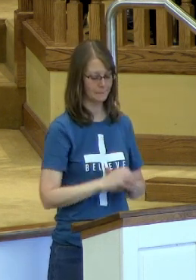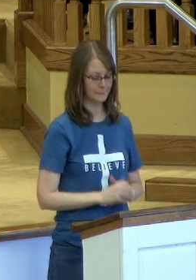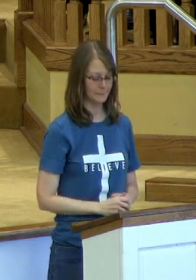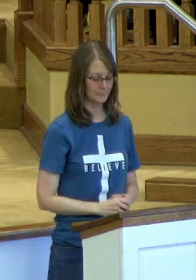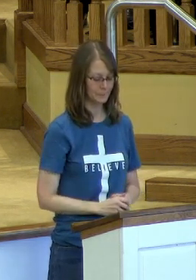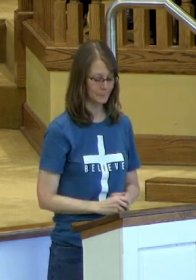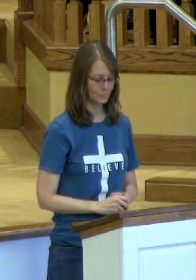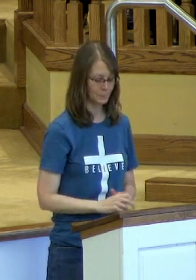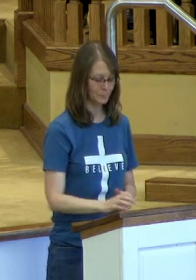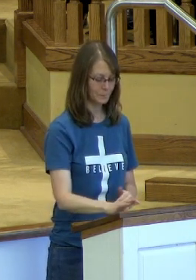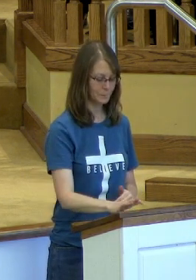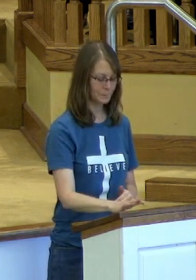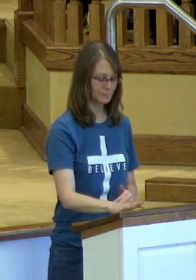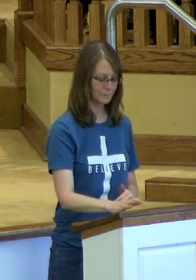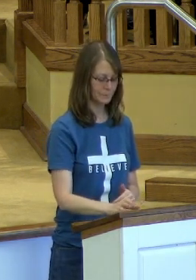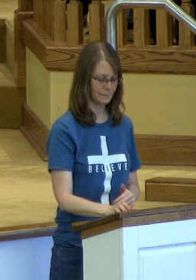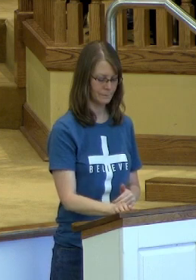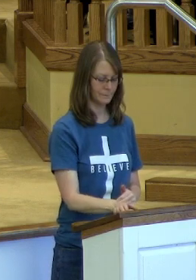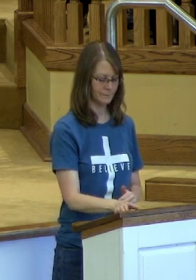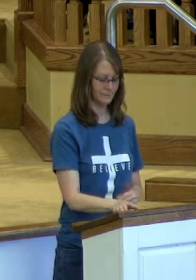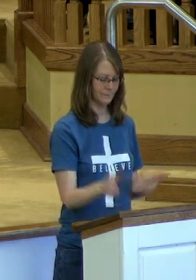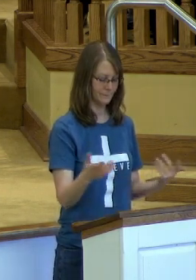man.